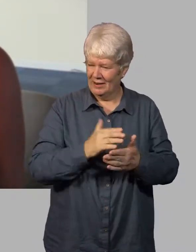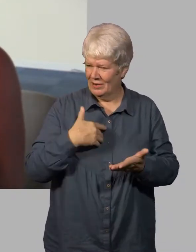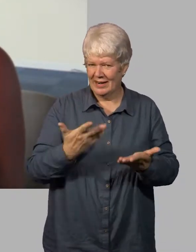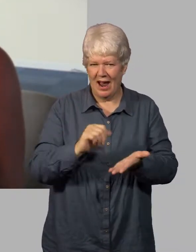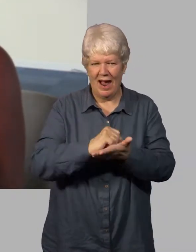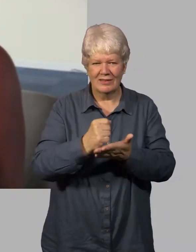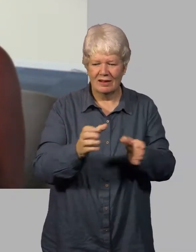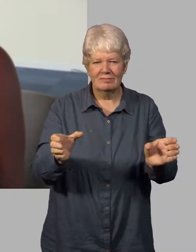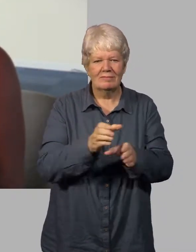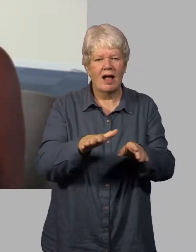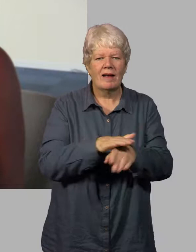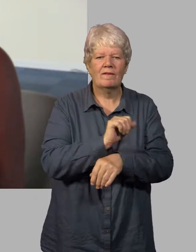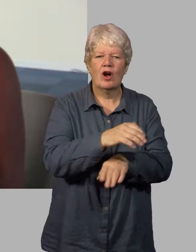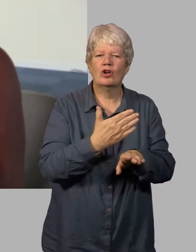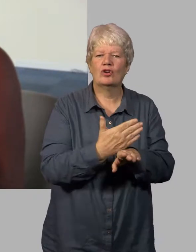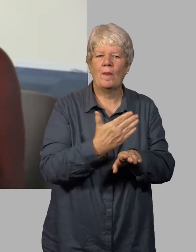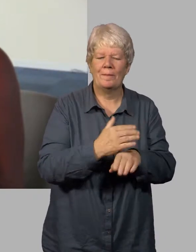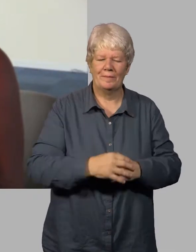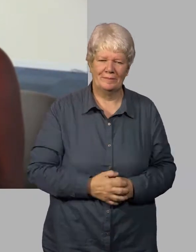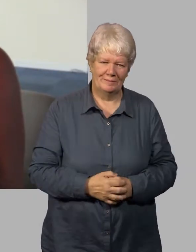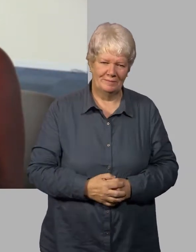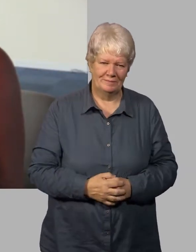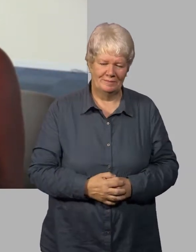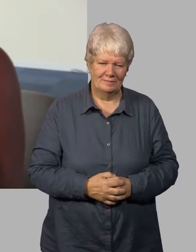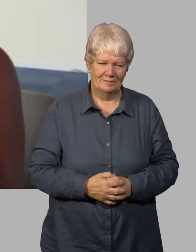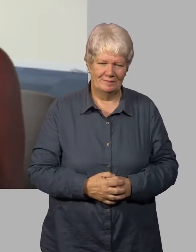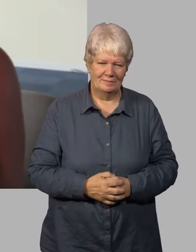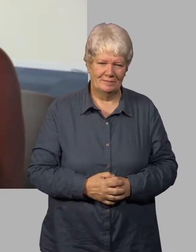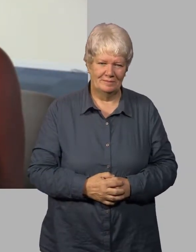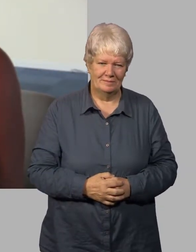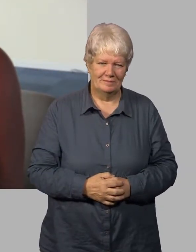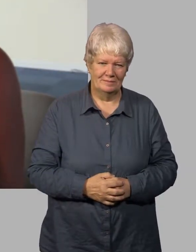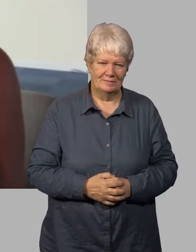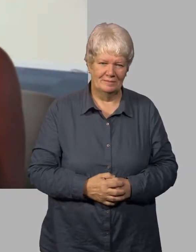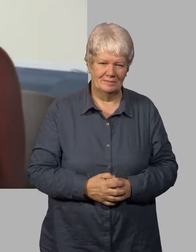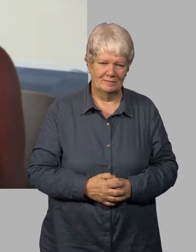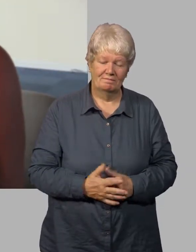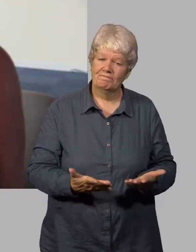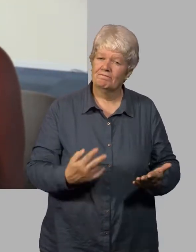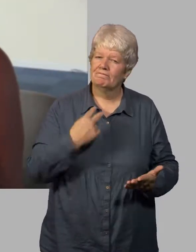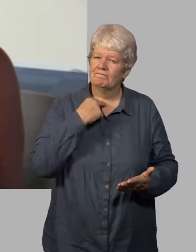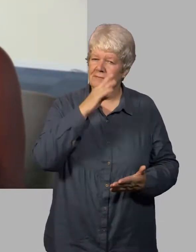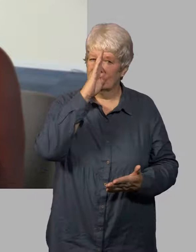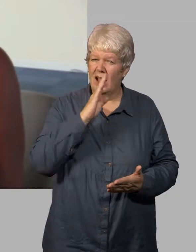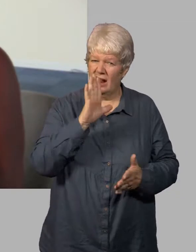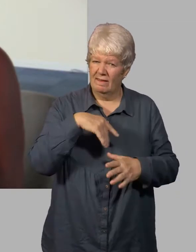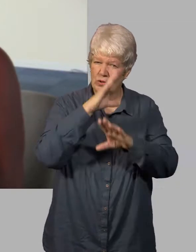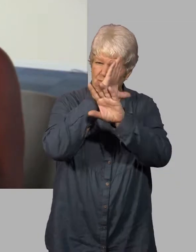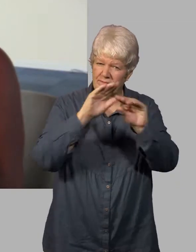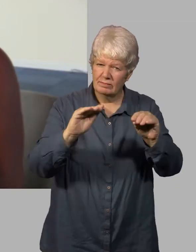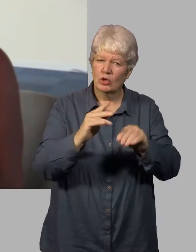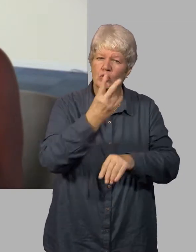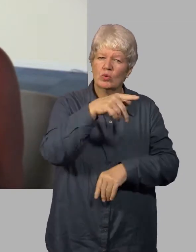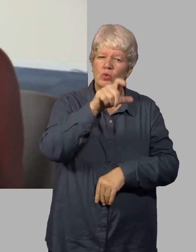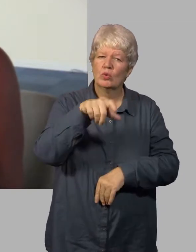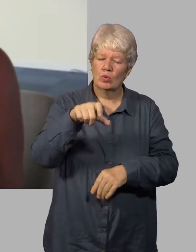of this month, and we're currently advertising for maternity cover for her post. Very sadly, I have to